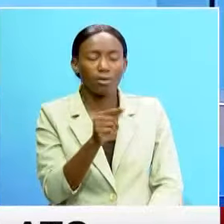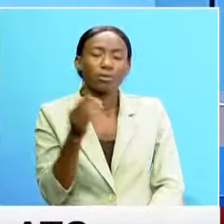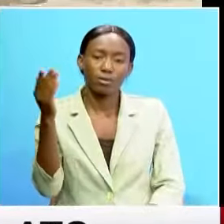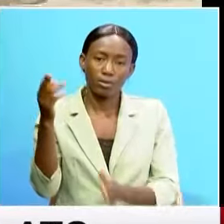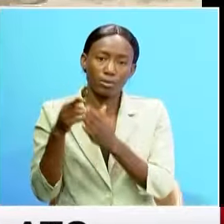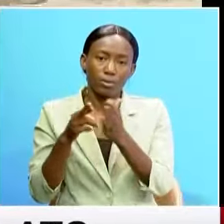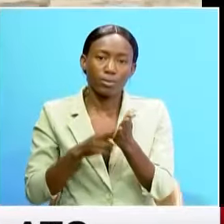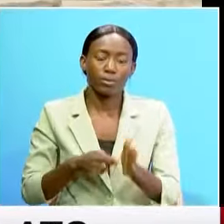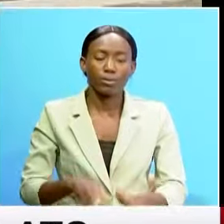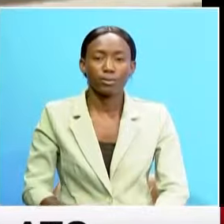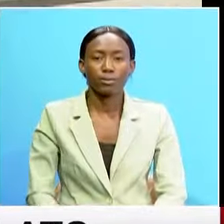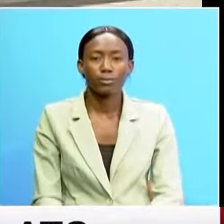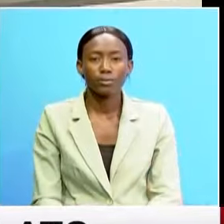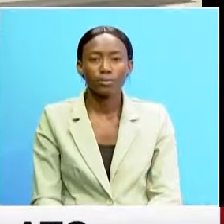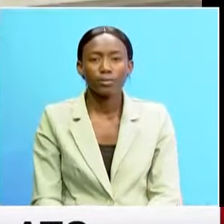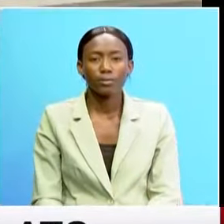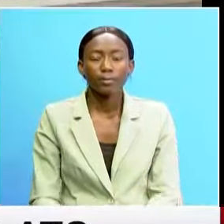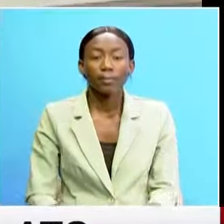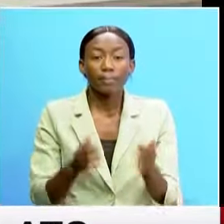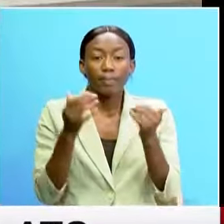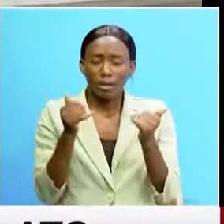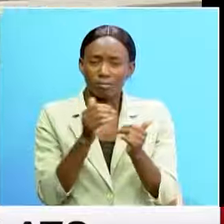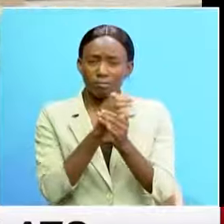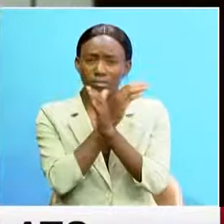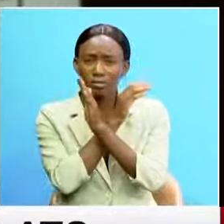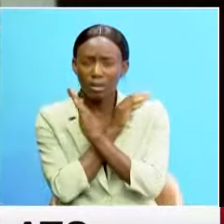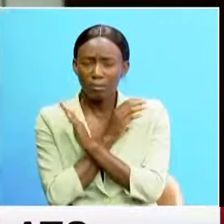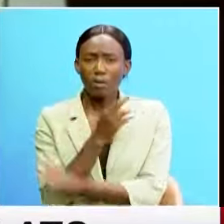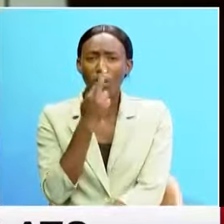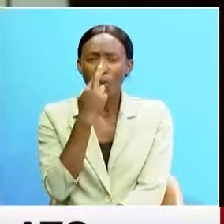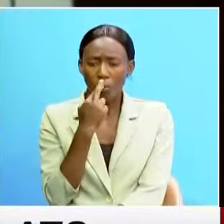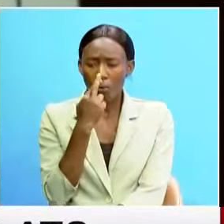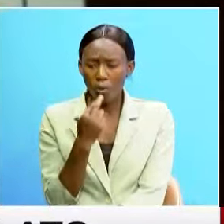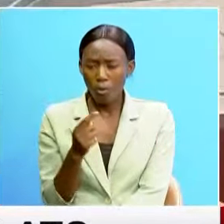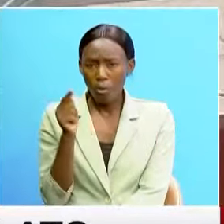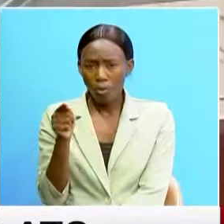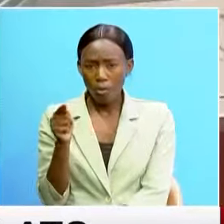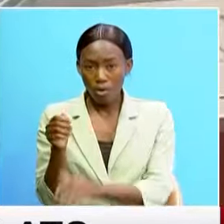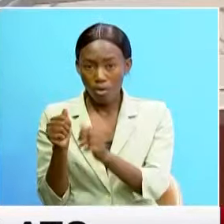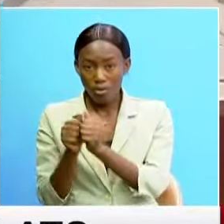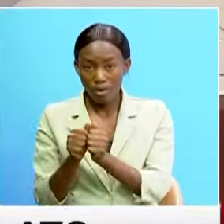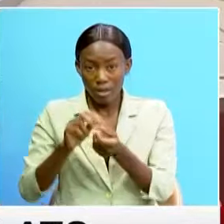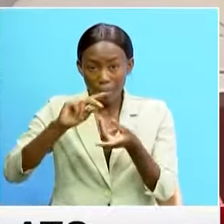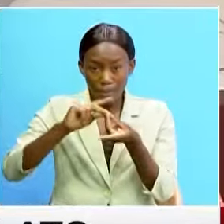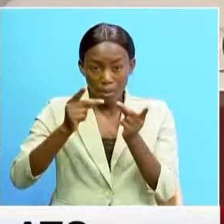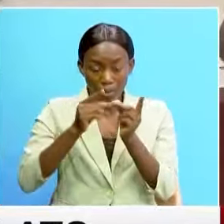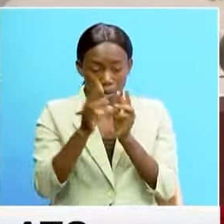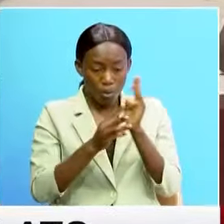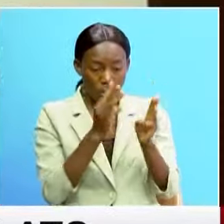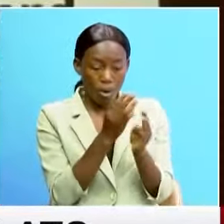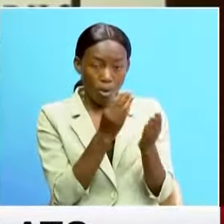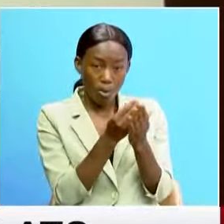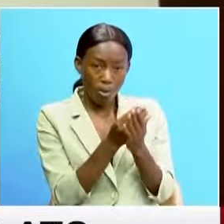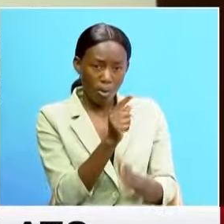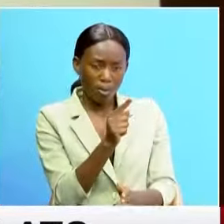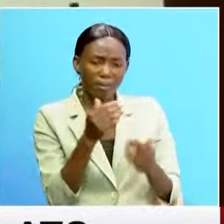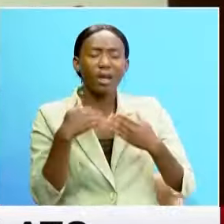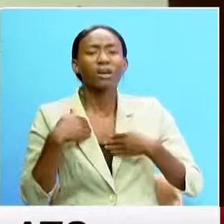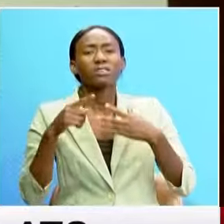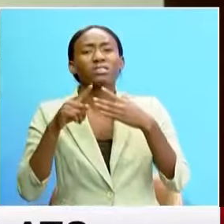report. The Zambia Red Cross Society, in partnership with Worldwide Fund, have embarked on